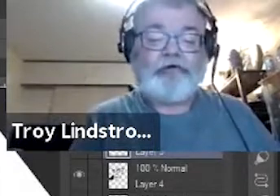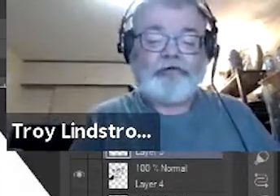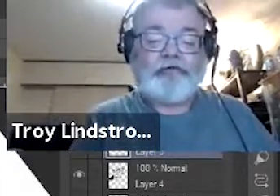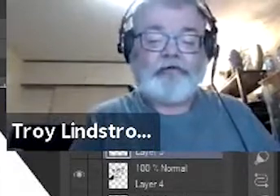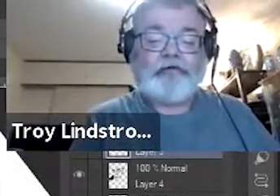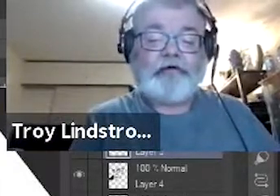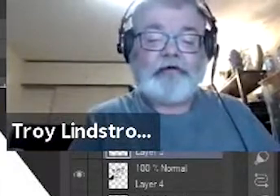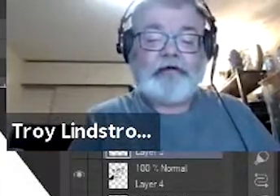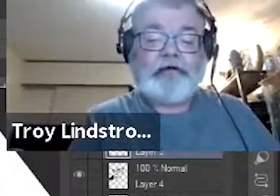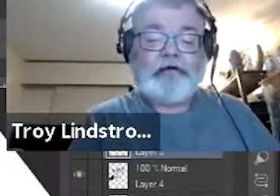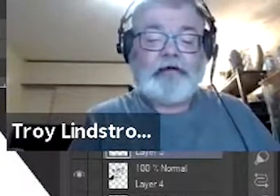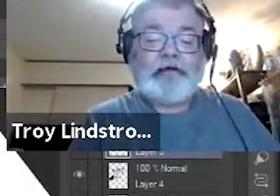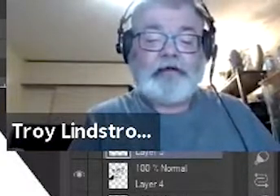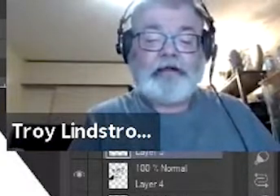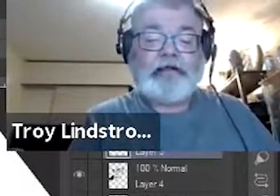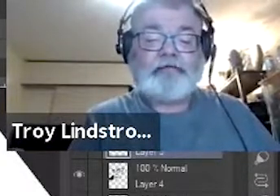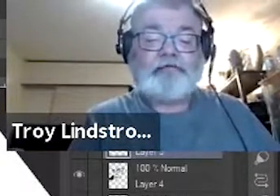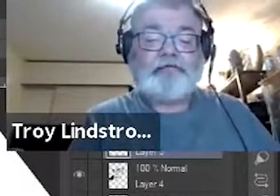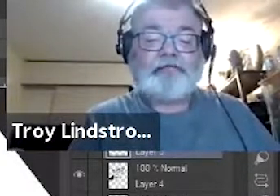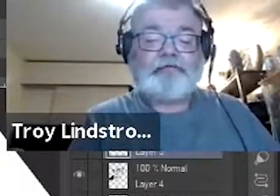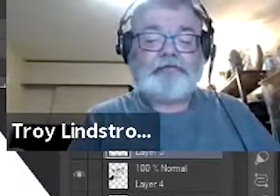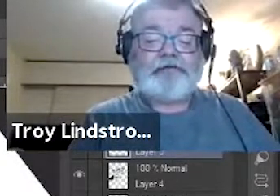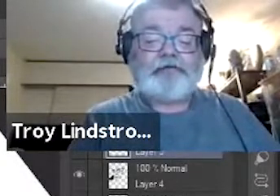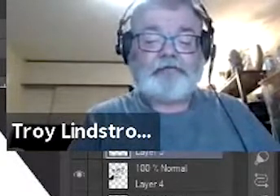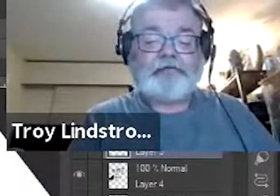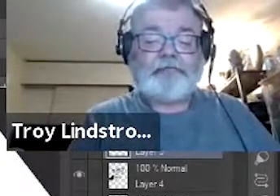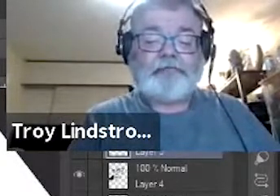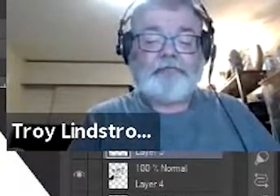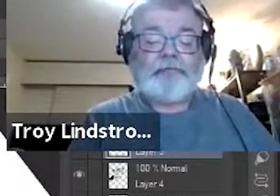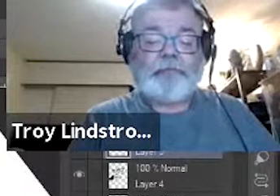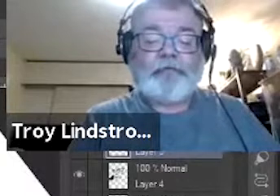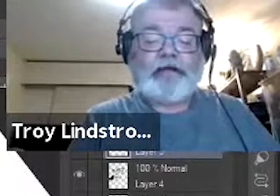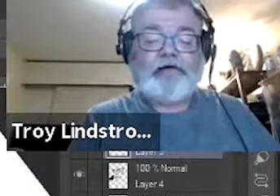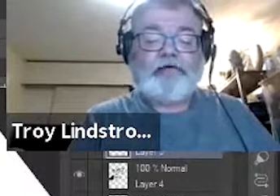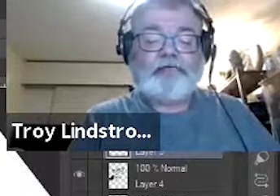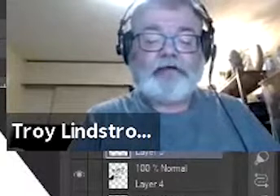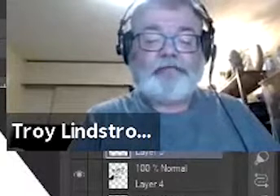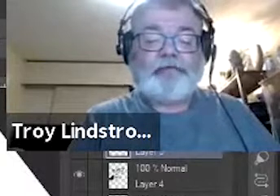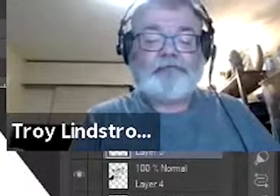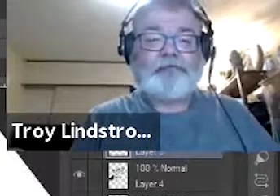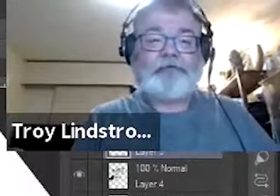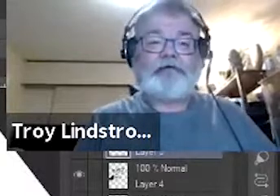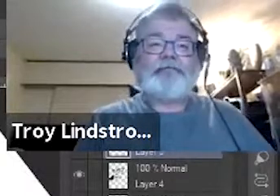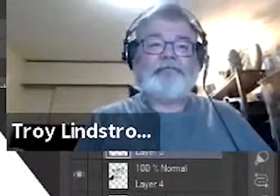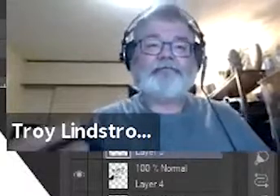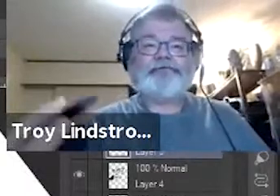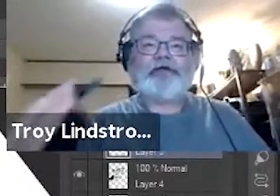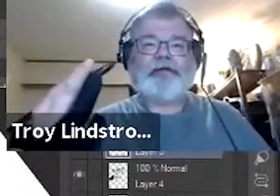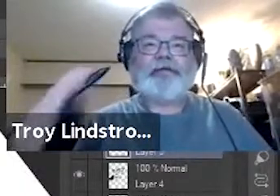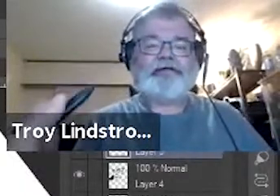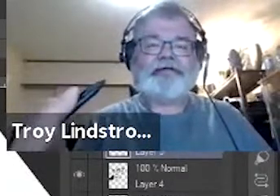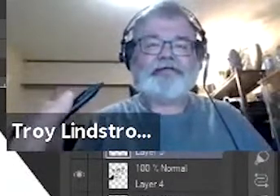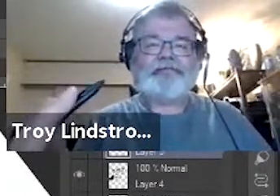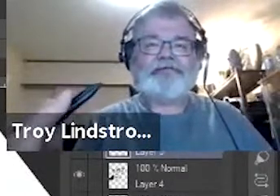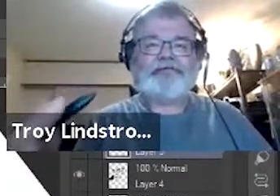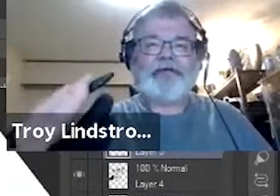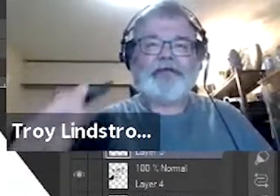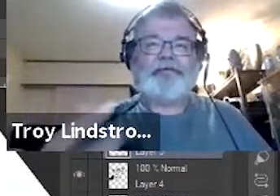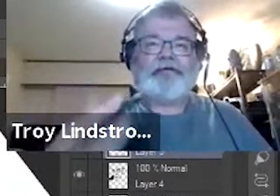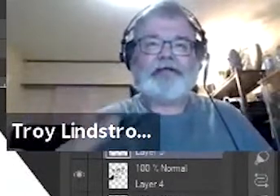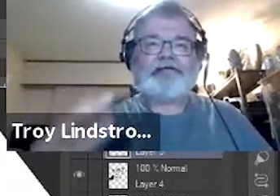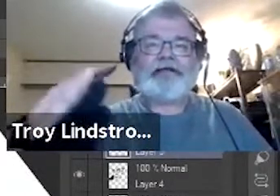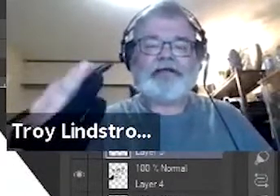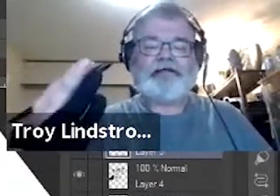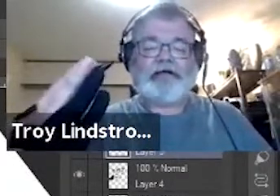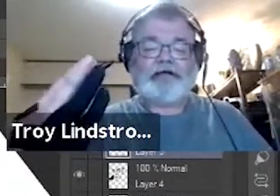had worth. And so my art really went from trying to be accessible to as